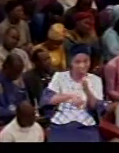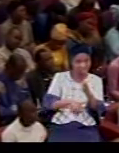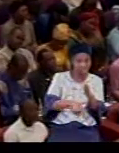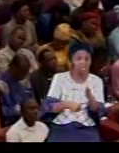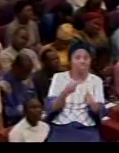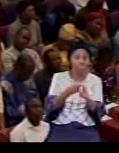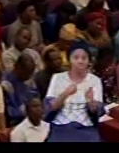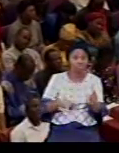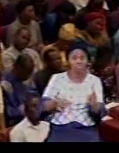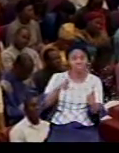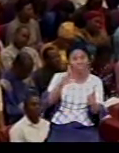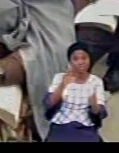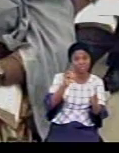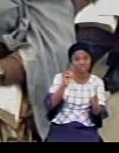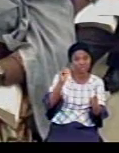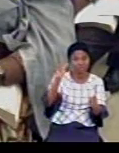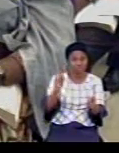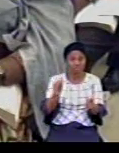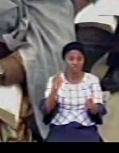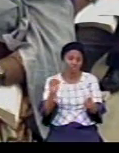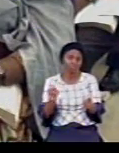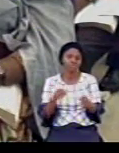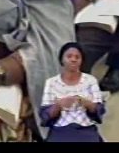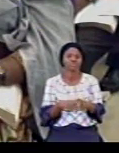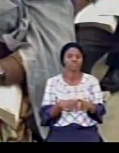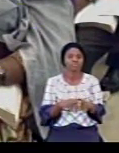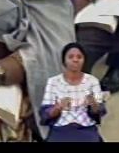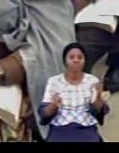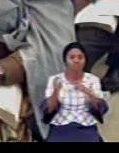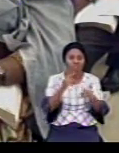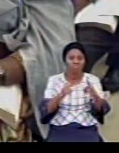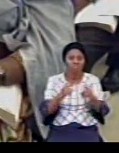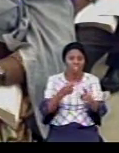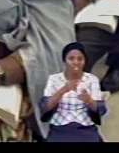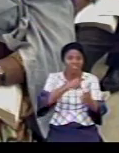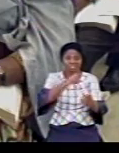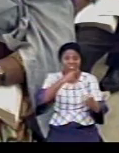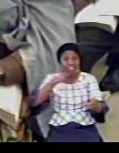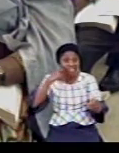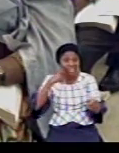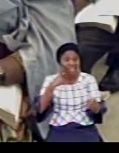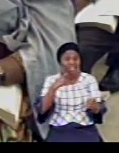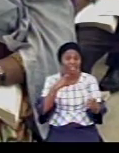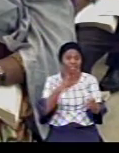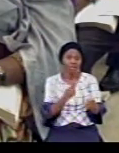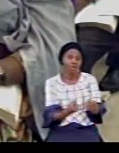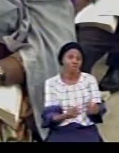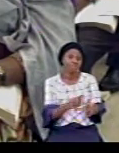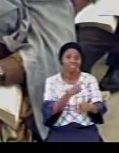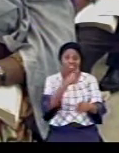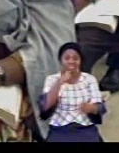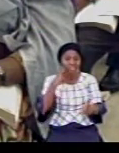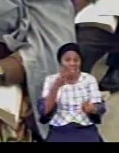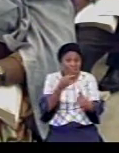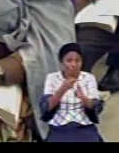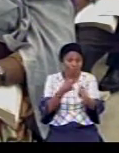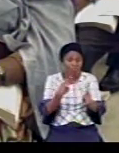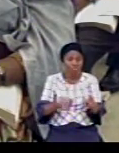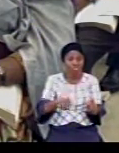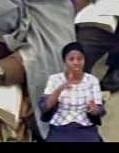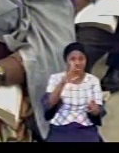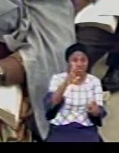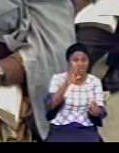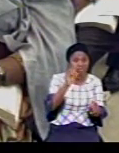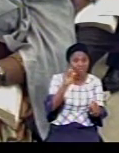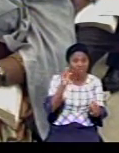dried up, say it. Dried up, let me hear you, from the roots. He